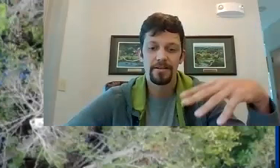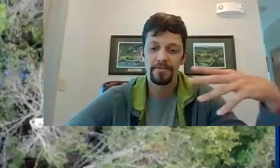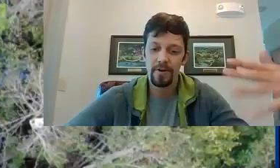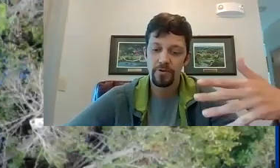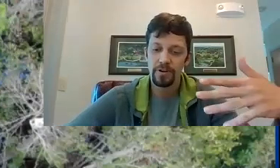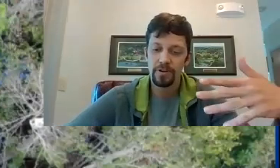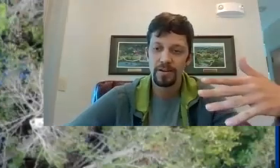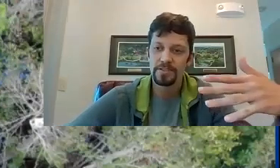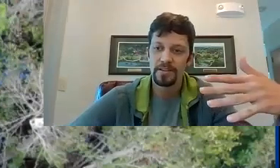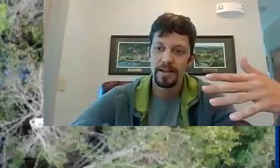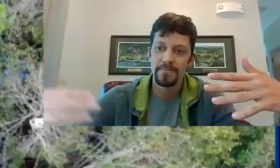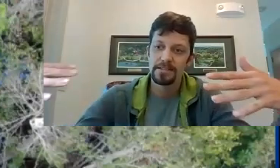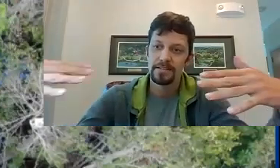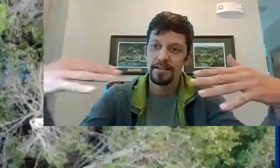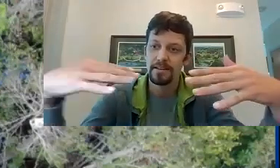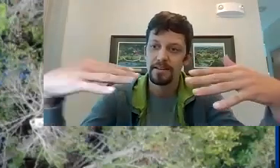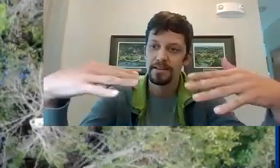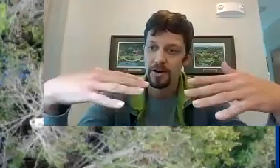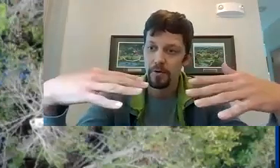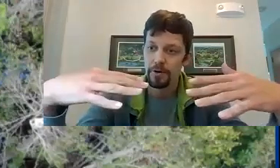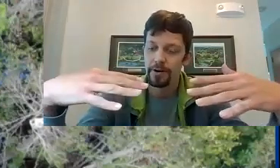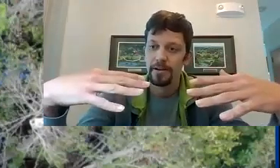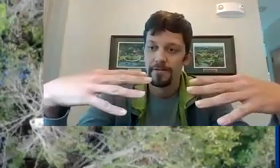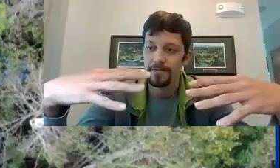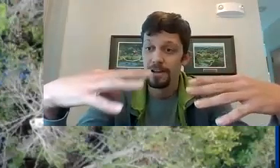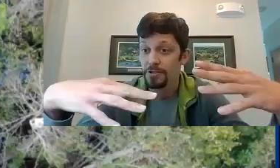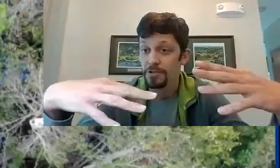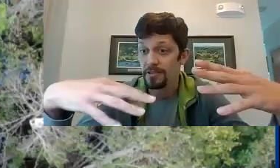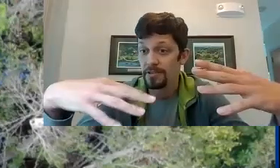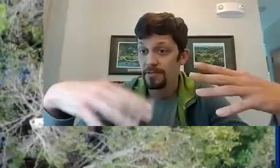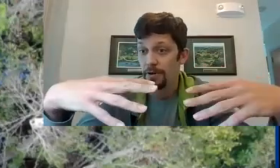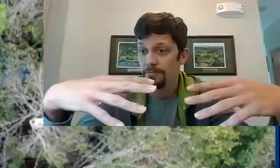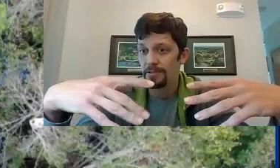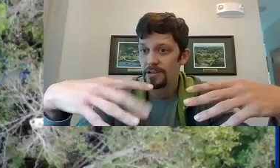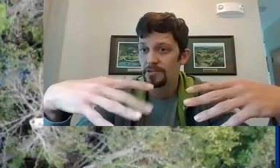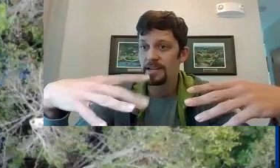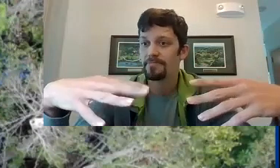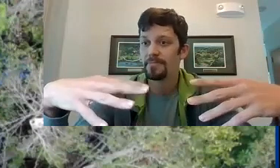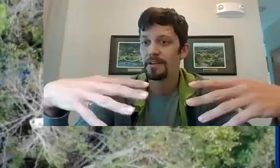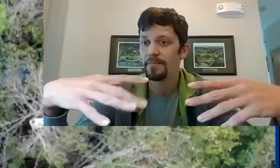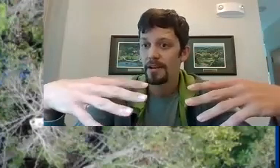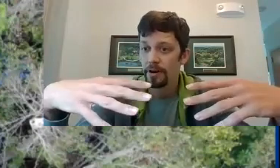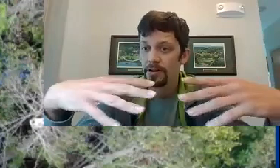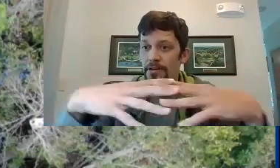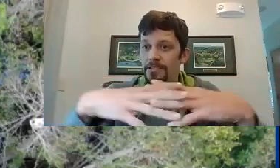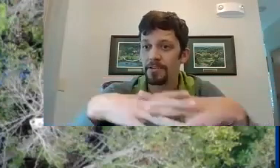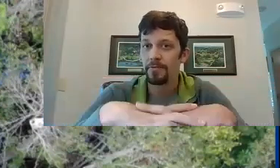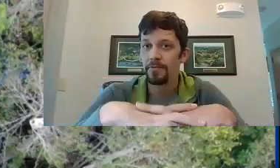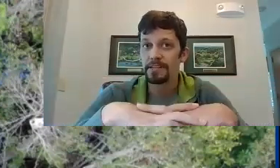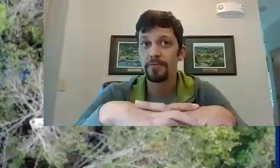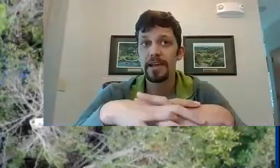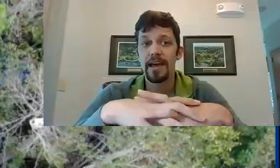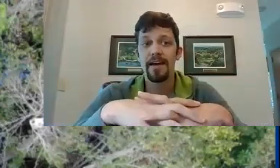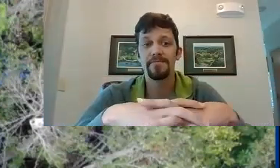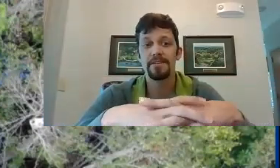the fresh water comes and meets the salt water of an ocean or a salty body of water. So for us here,